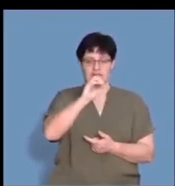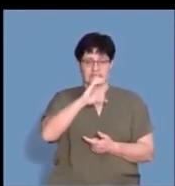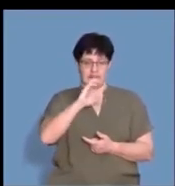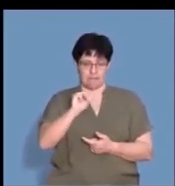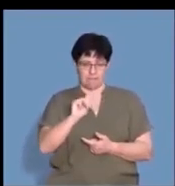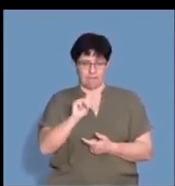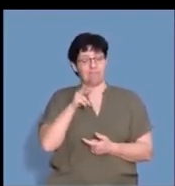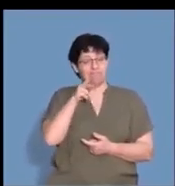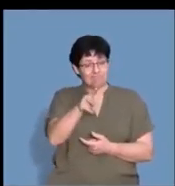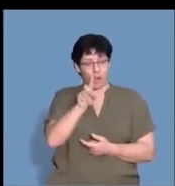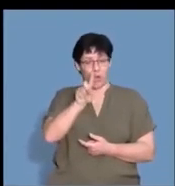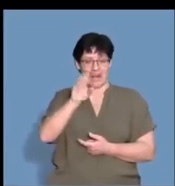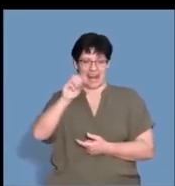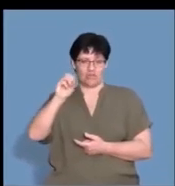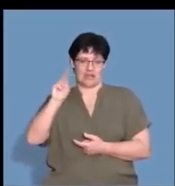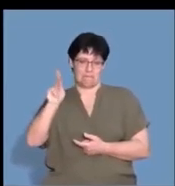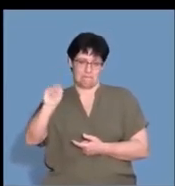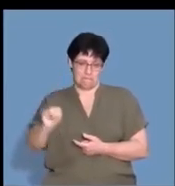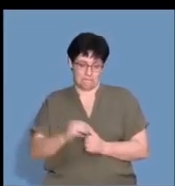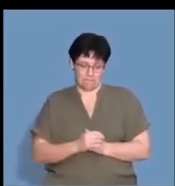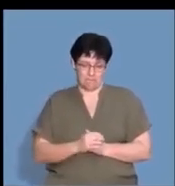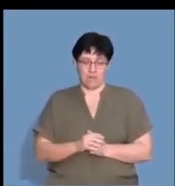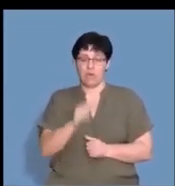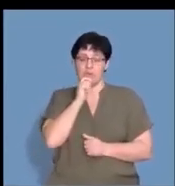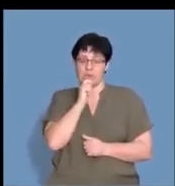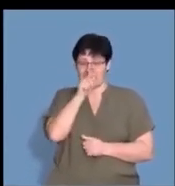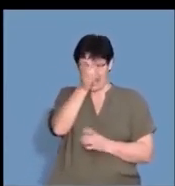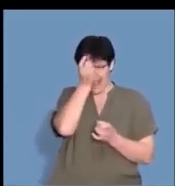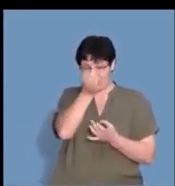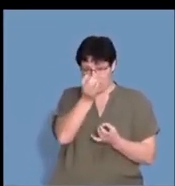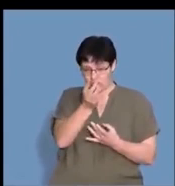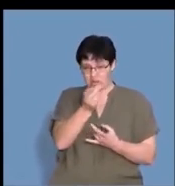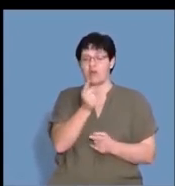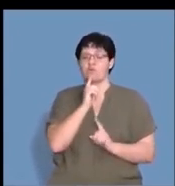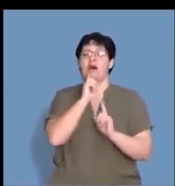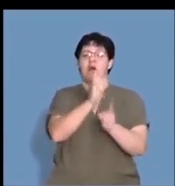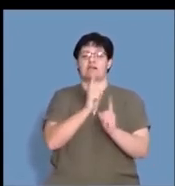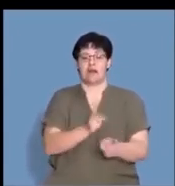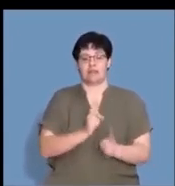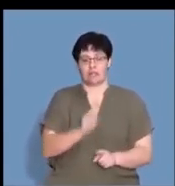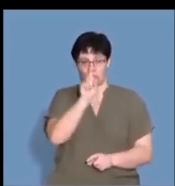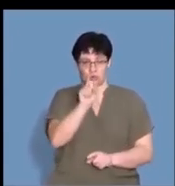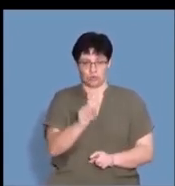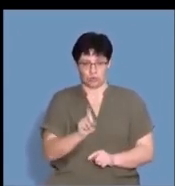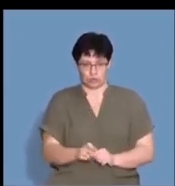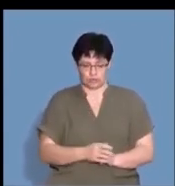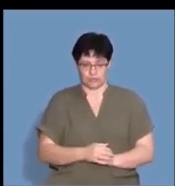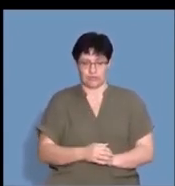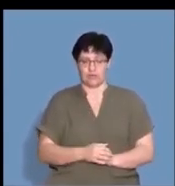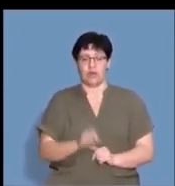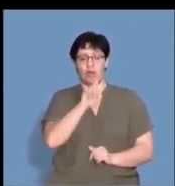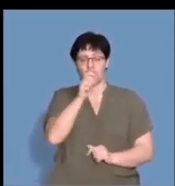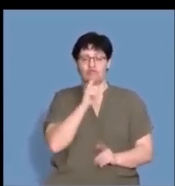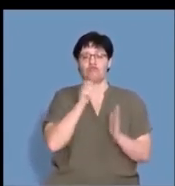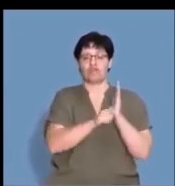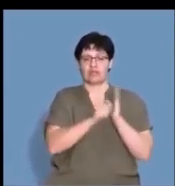centimeters is 100 kilometers. Now we're going to use this information to answer the following questions. So the questions